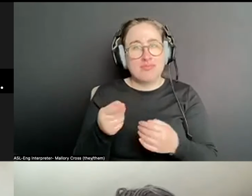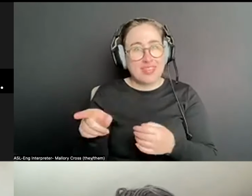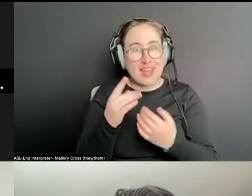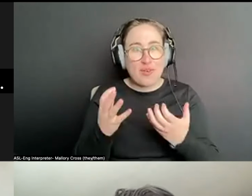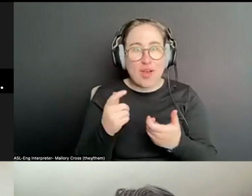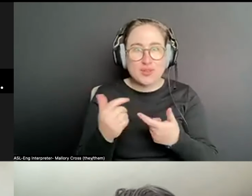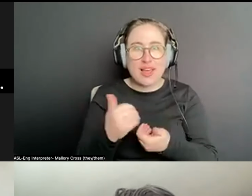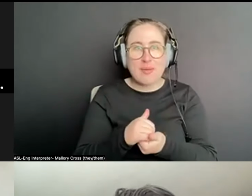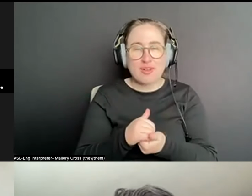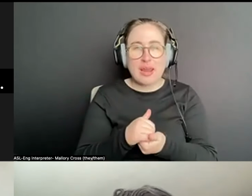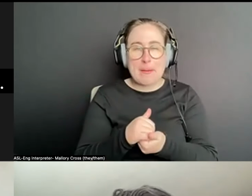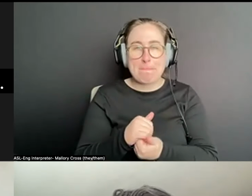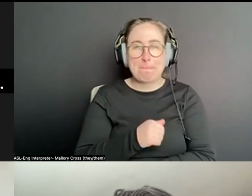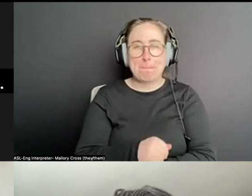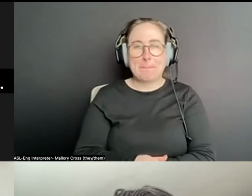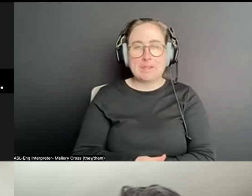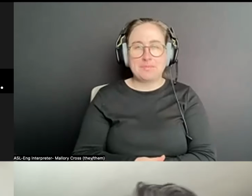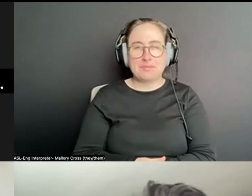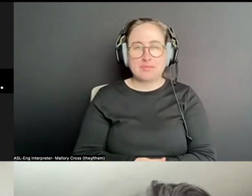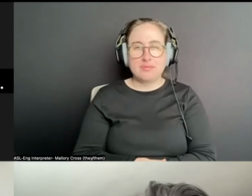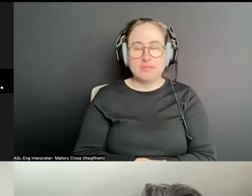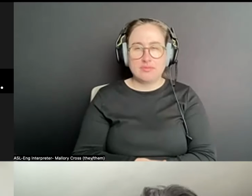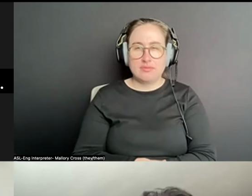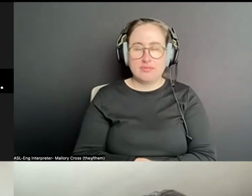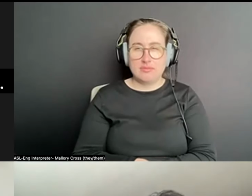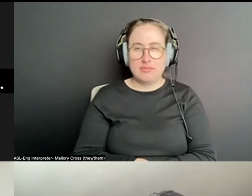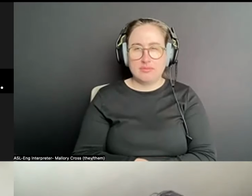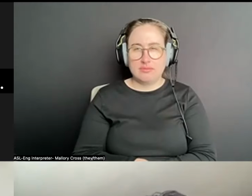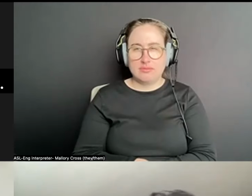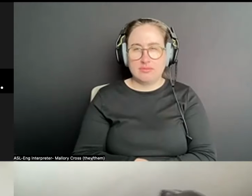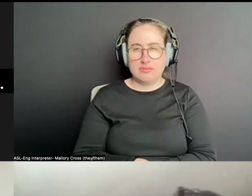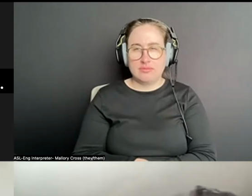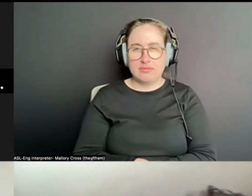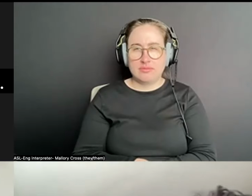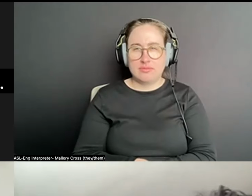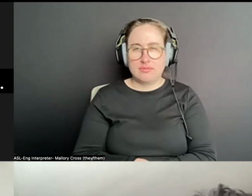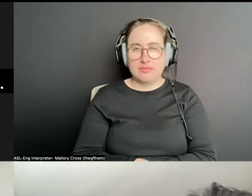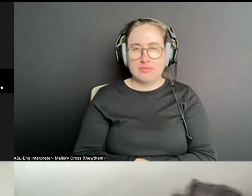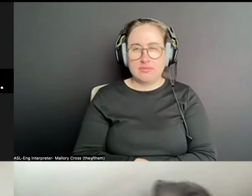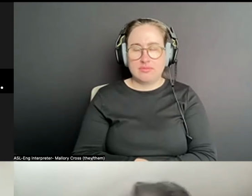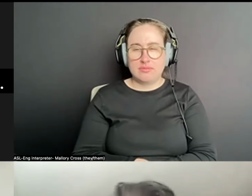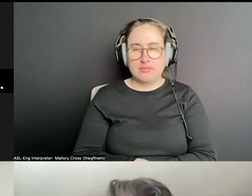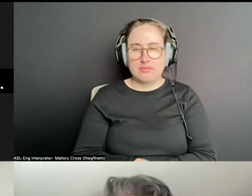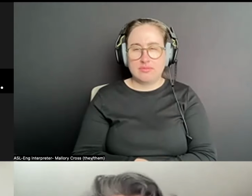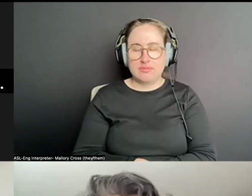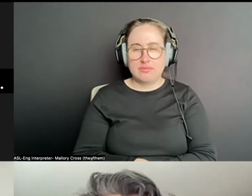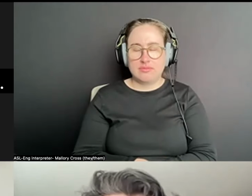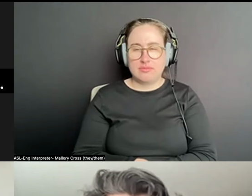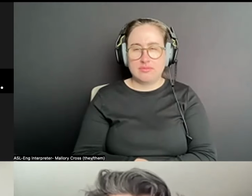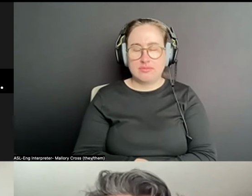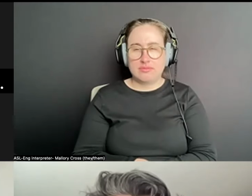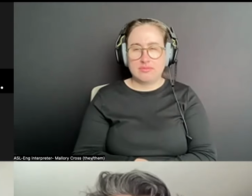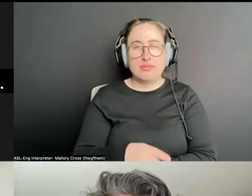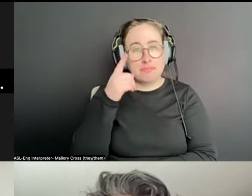collaborate. I've also been working with, because I'm focused on hip